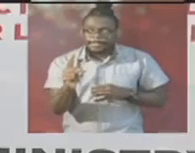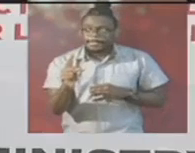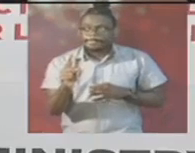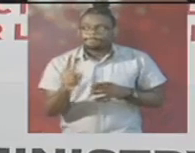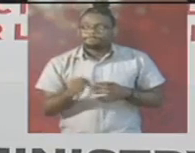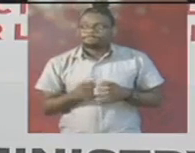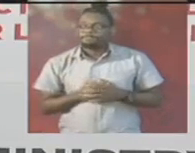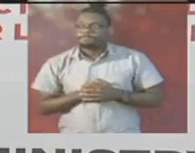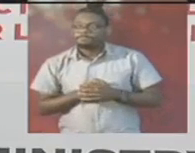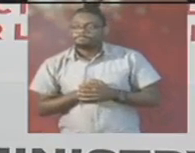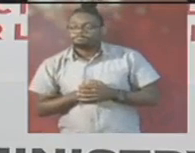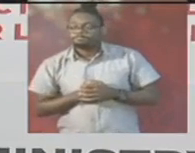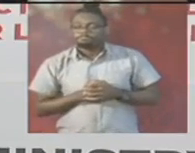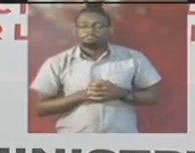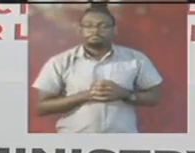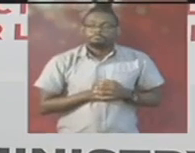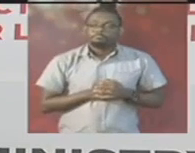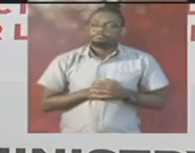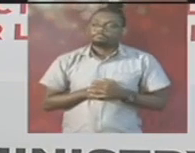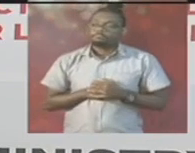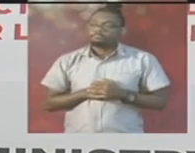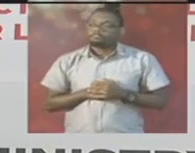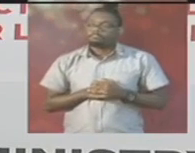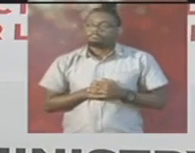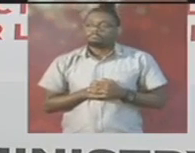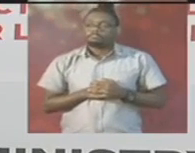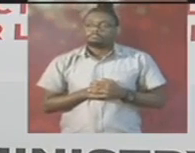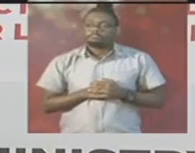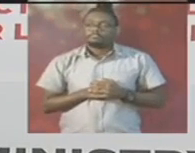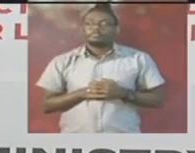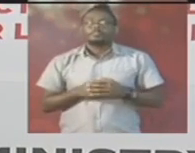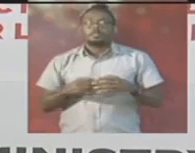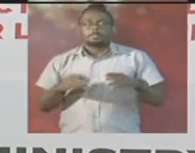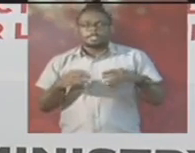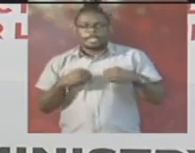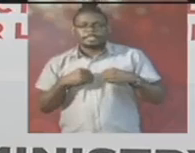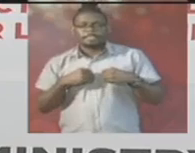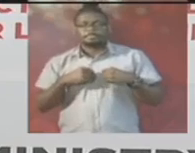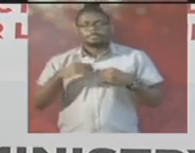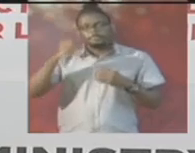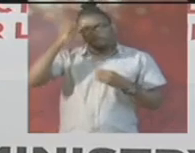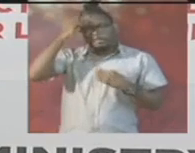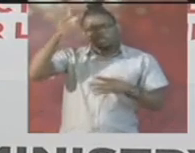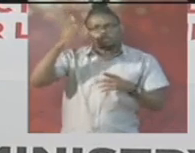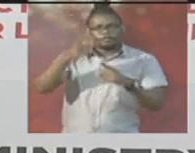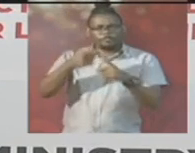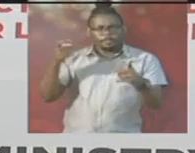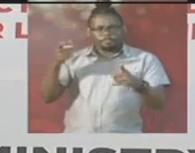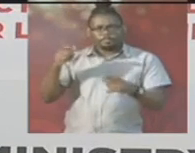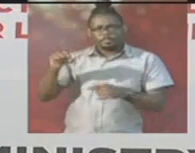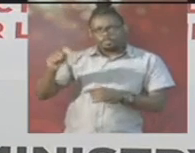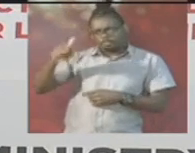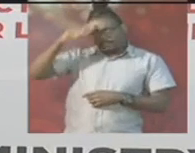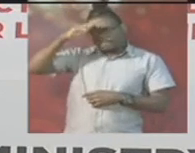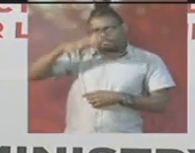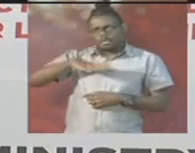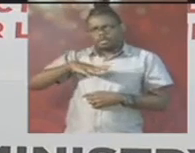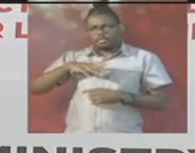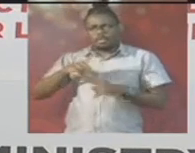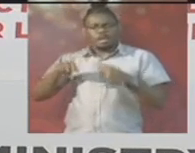we note the information that was shared with Professor Carrington, and one thing that resonated is